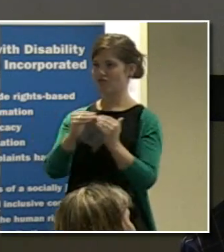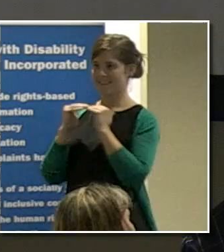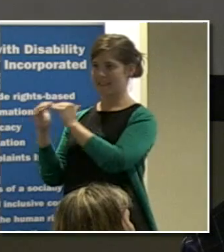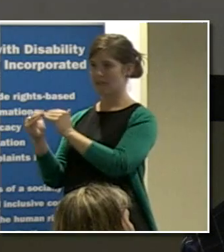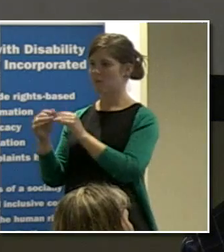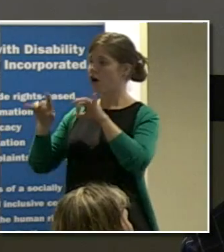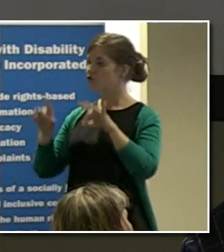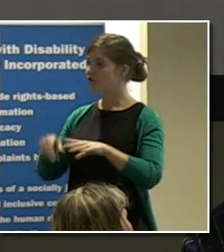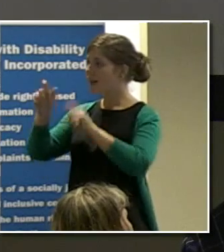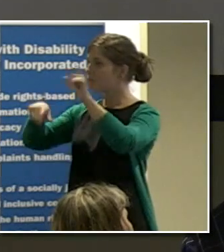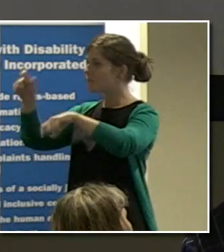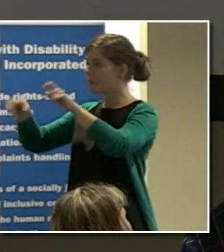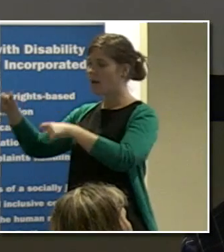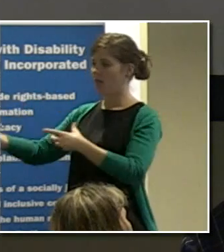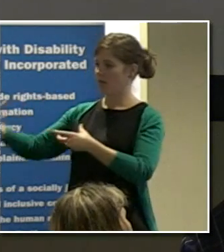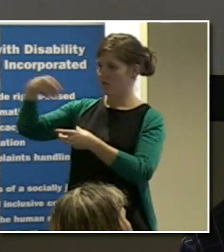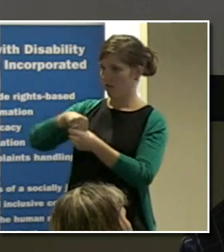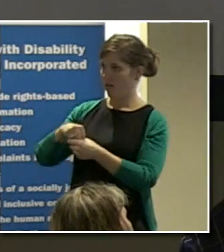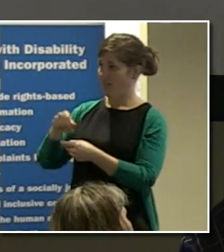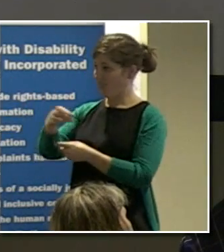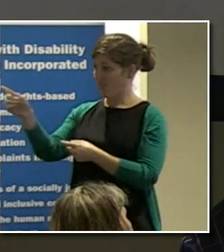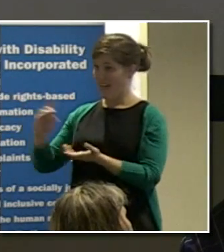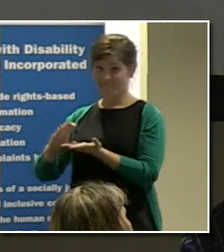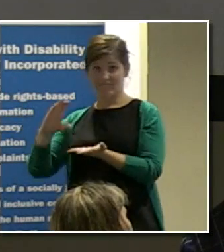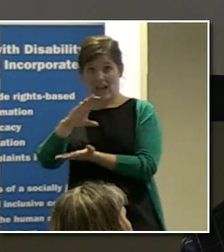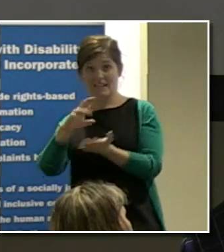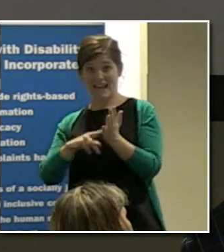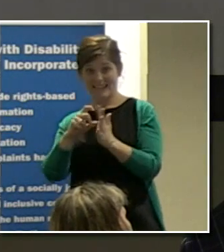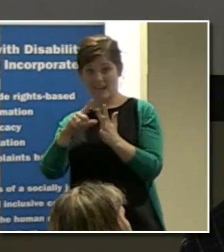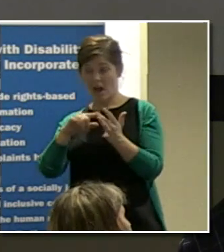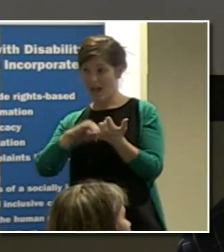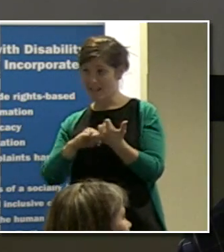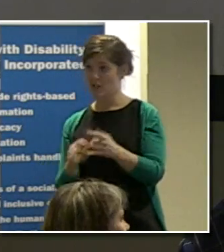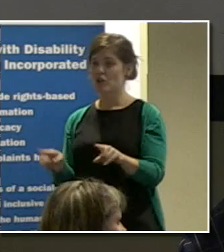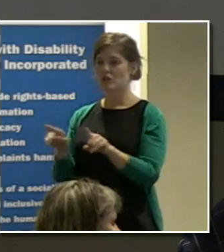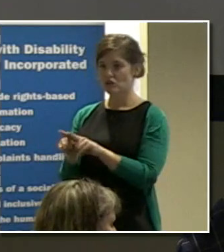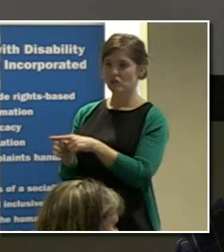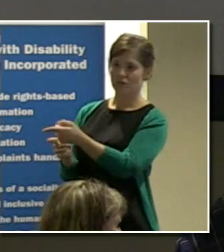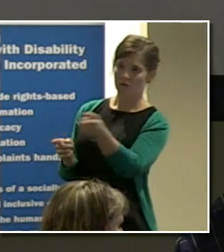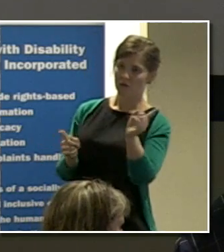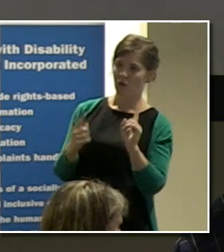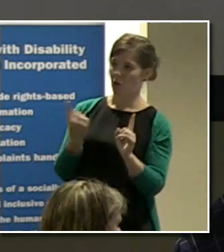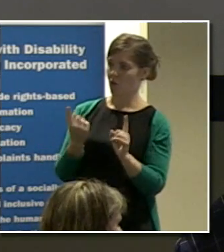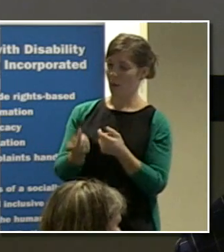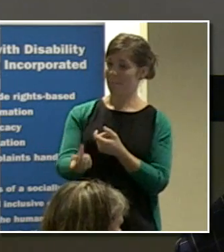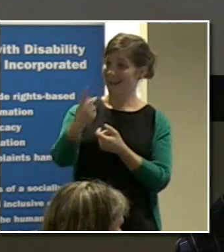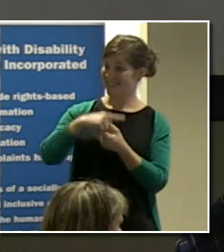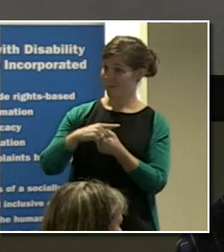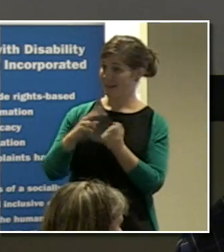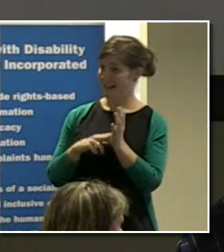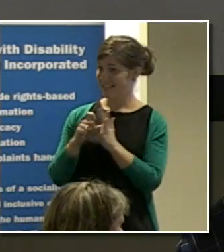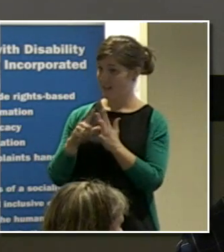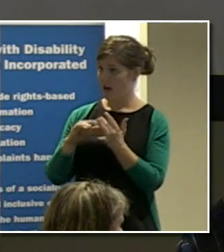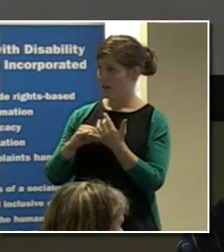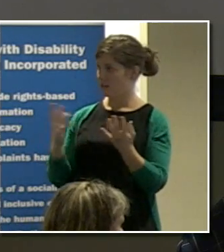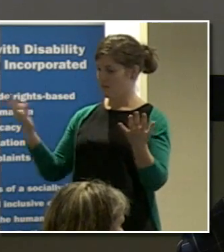Australian citizens who helped fund the NDIS and those who have direct knowledge of the scheme as a participant to